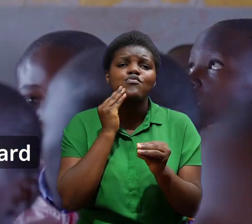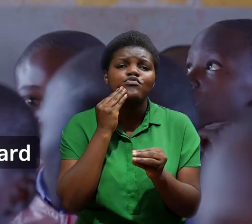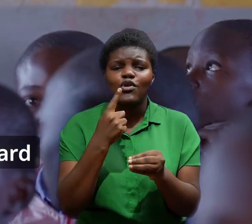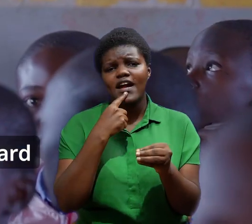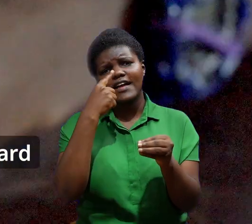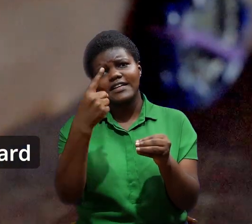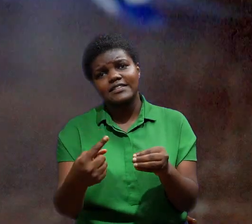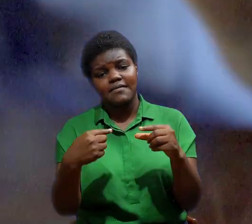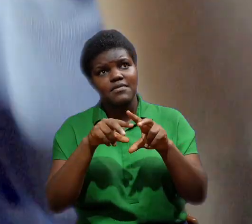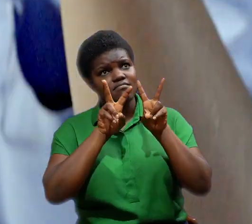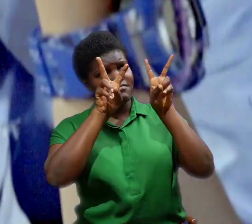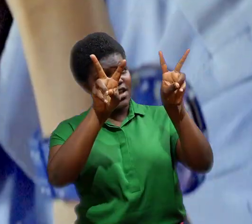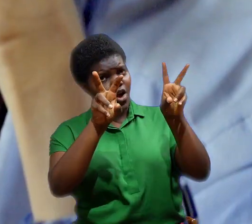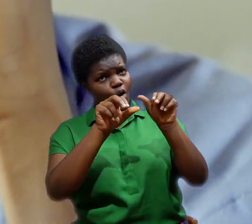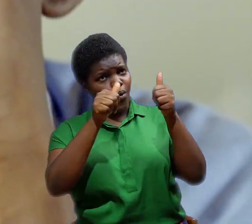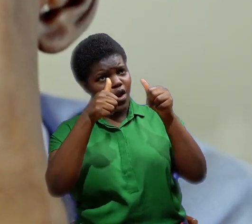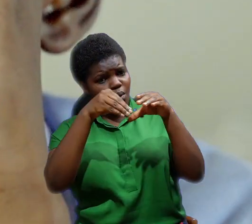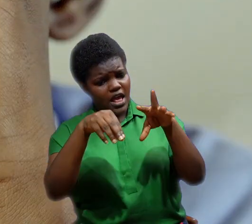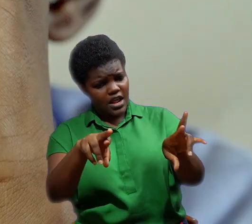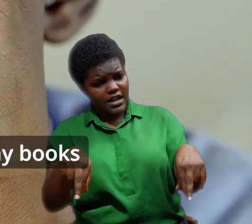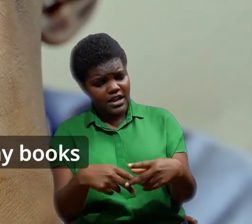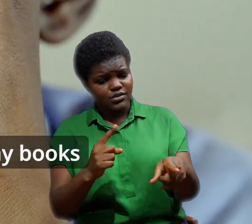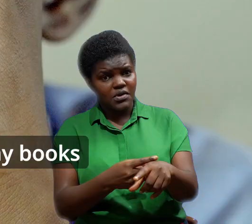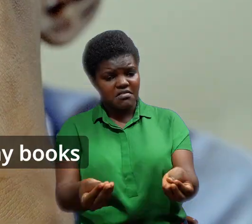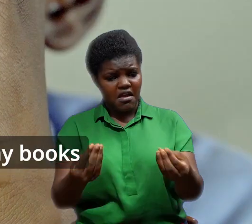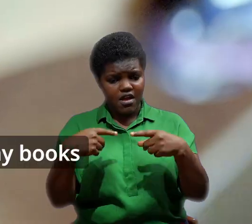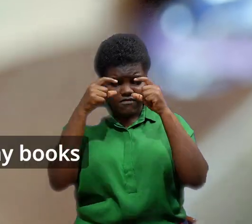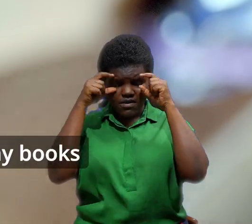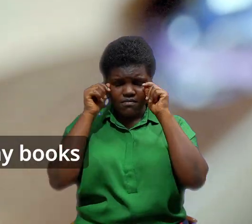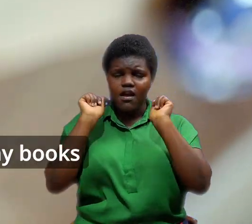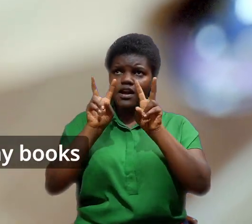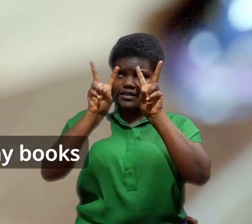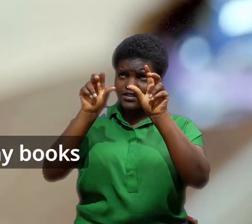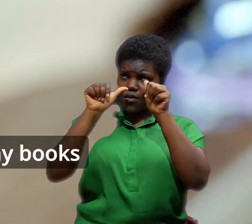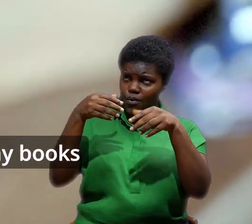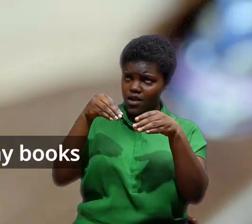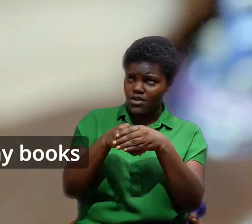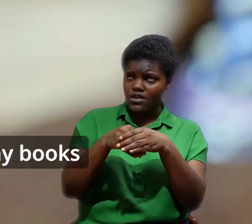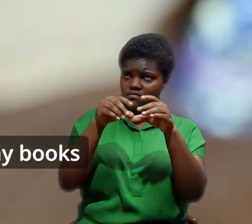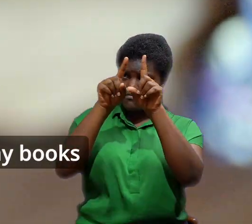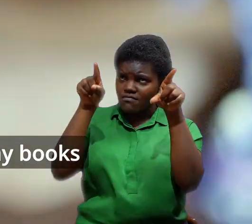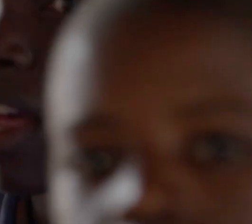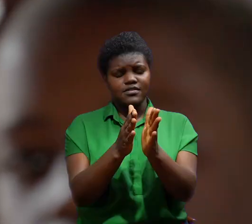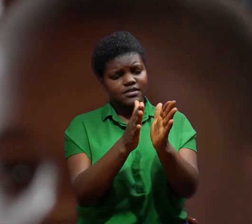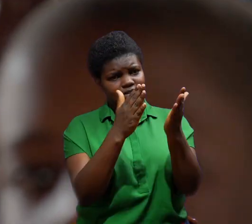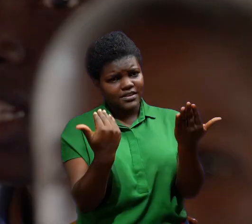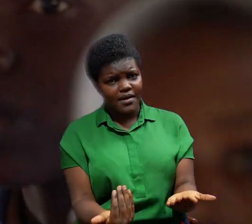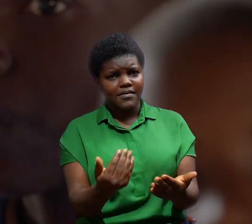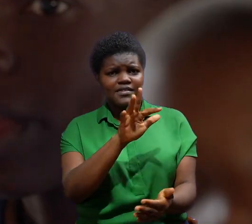lubaawo, aye okuvayo bampa akantu kano nsobola obona bulungi ku lubaawo ni mu kitabo.